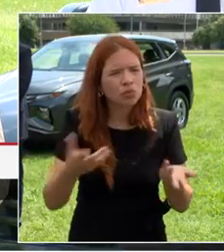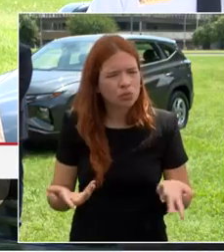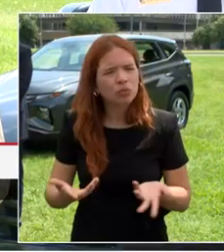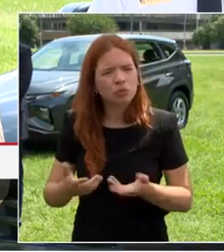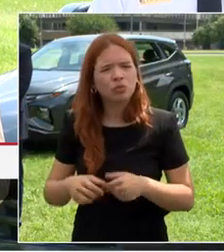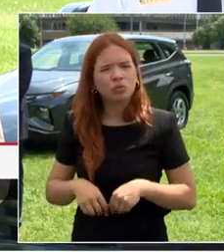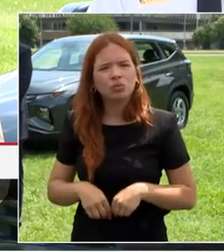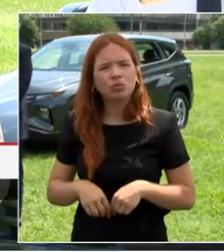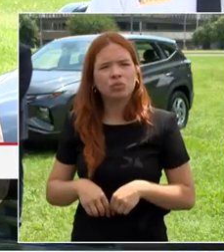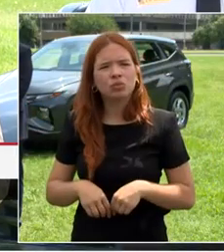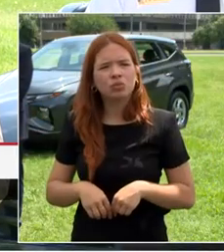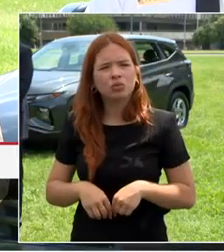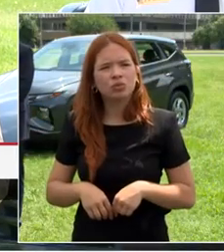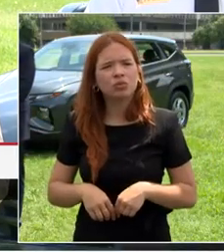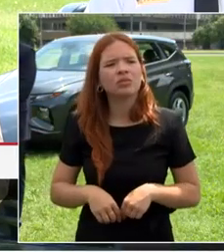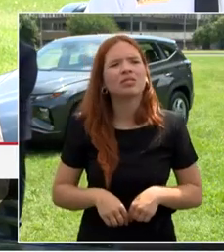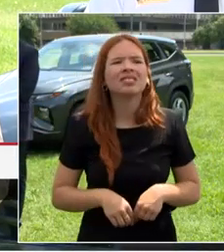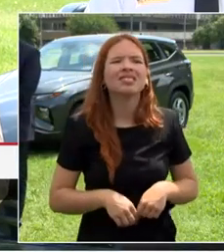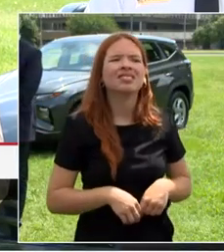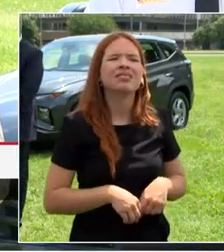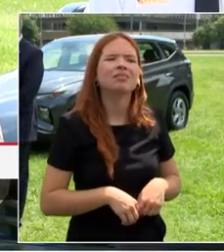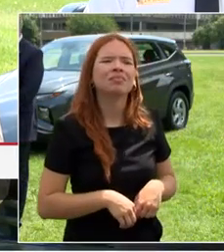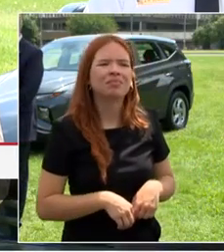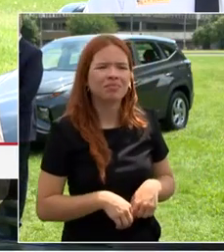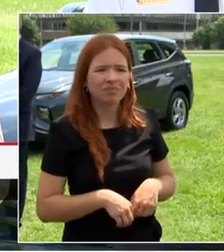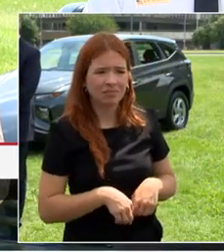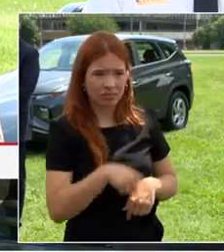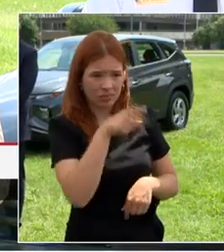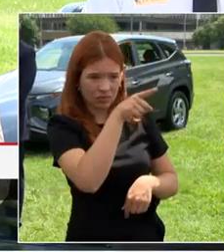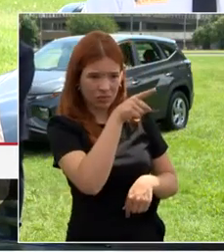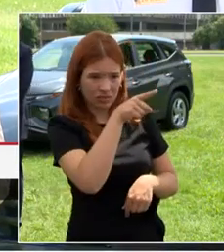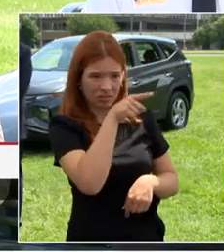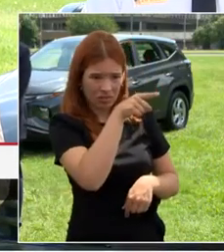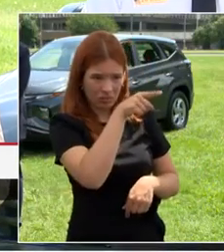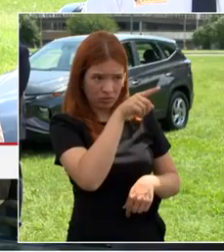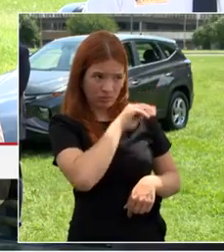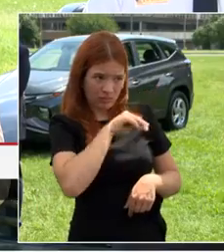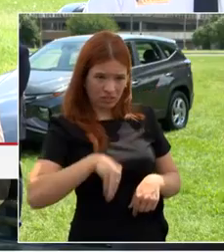I drive sometimes. I have a car. I drive. On occasion.